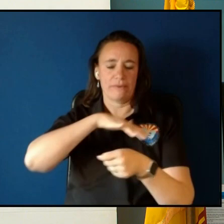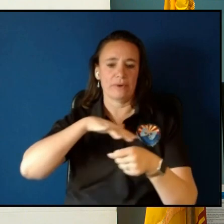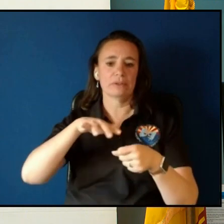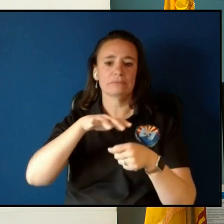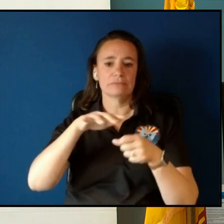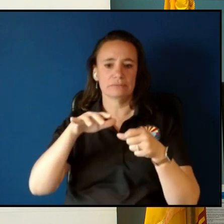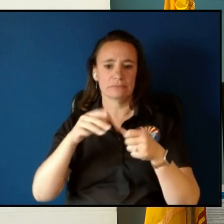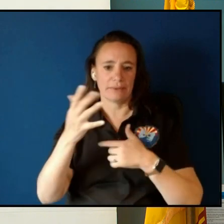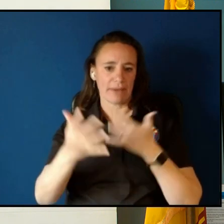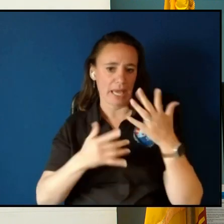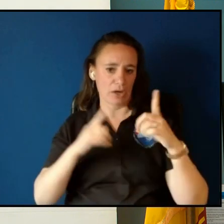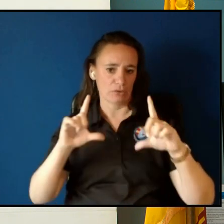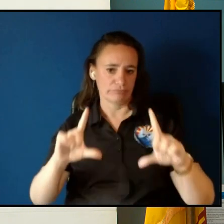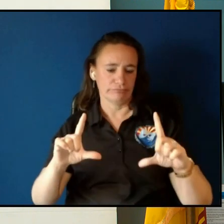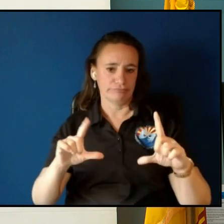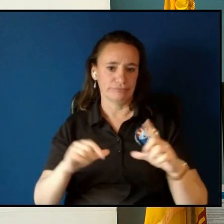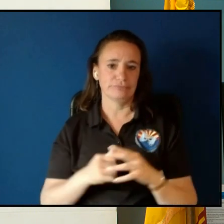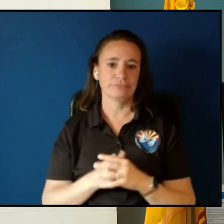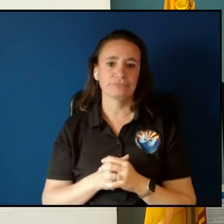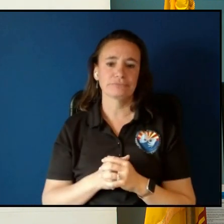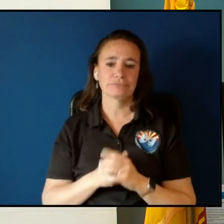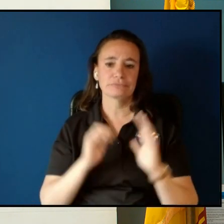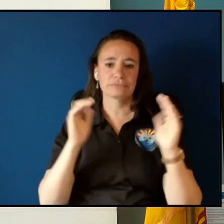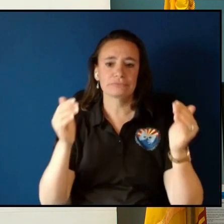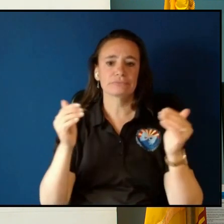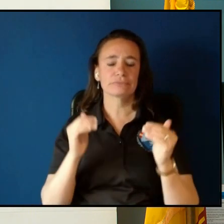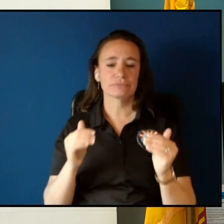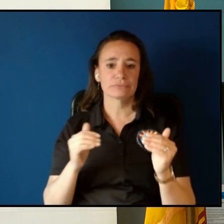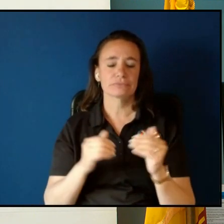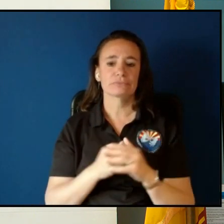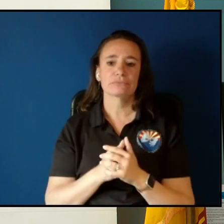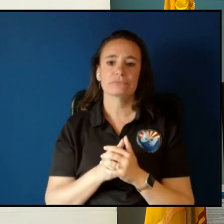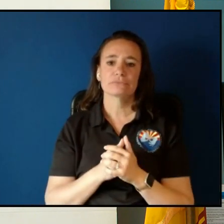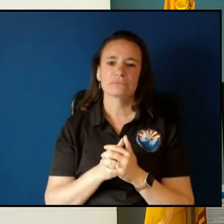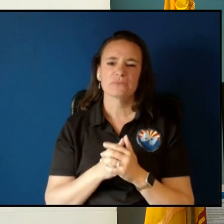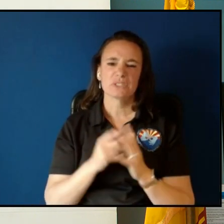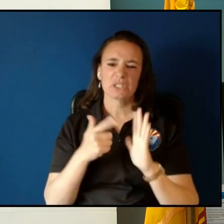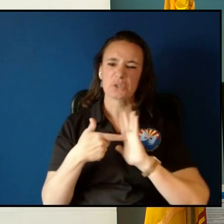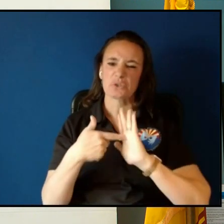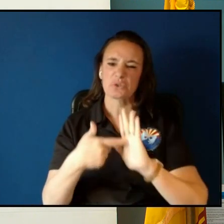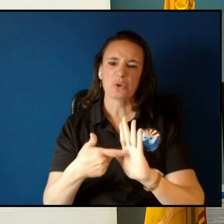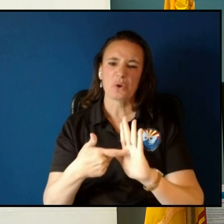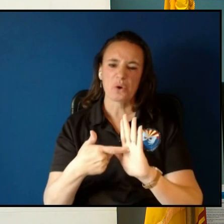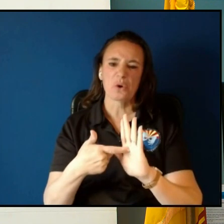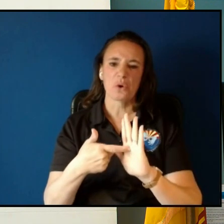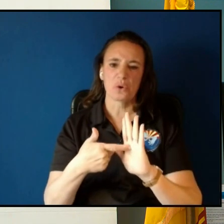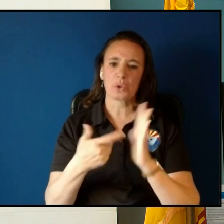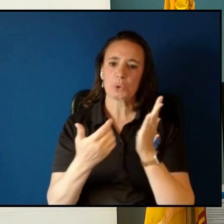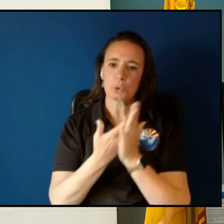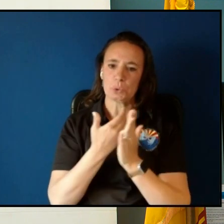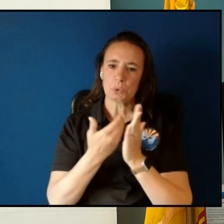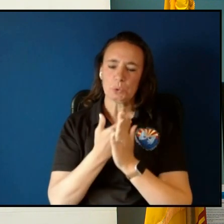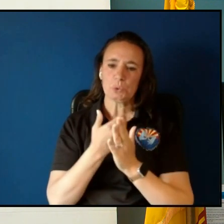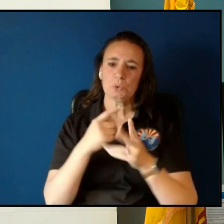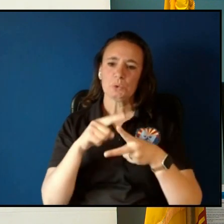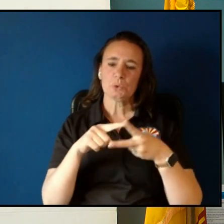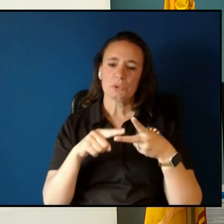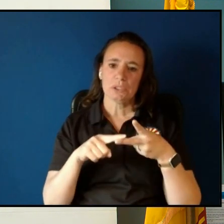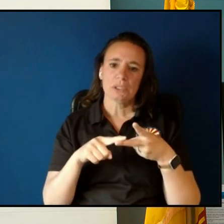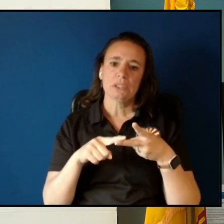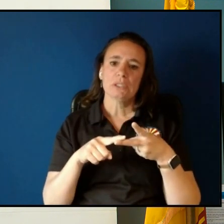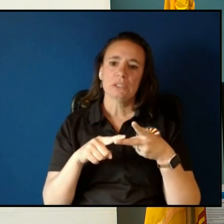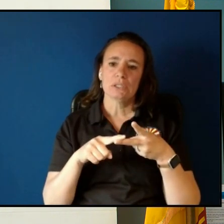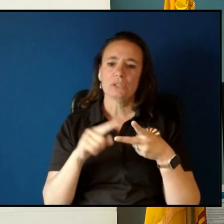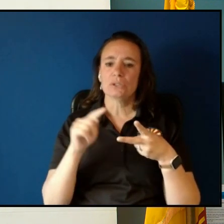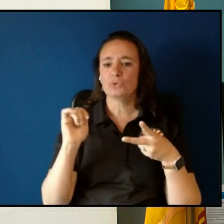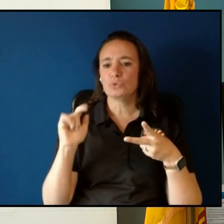now. And we're going to change gears just for a minute here, show two slides that kind of give us some of the tools